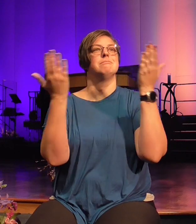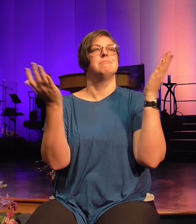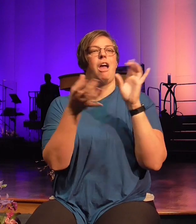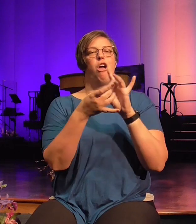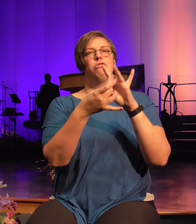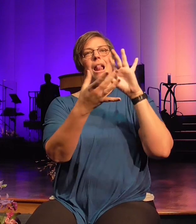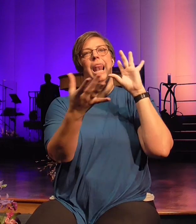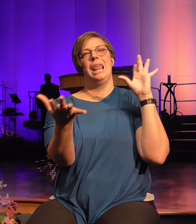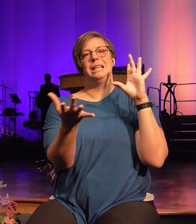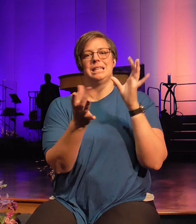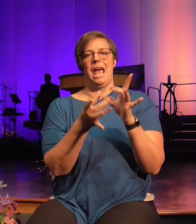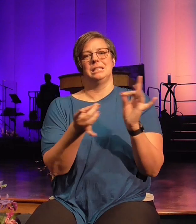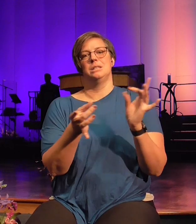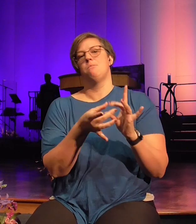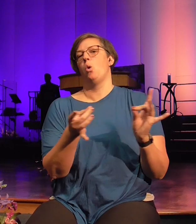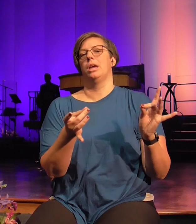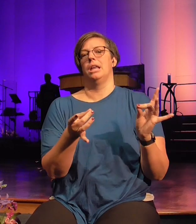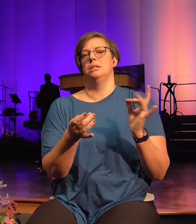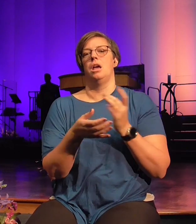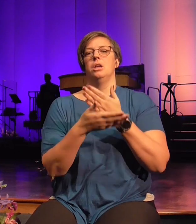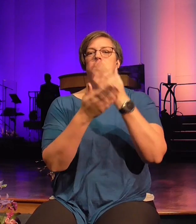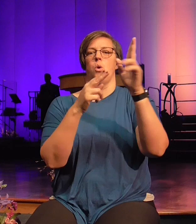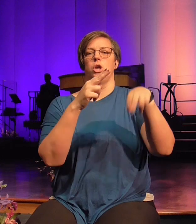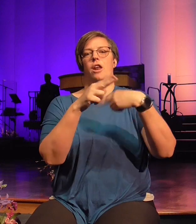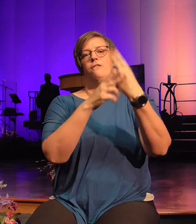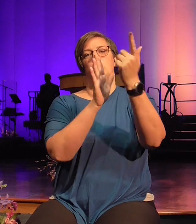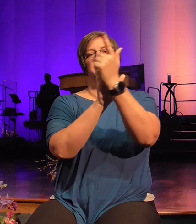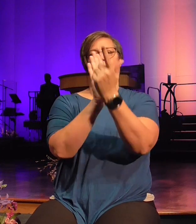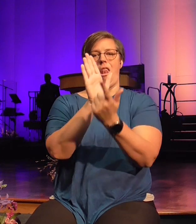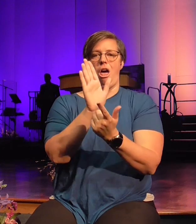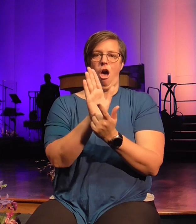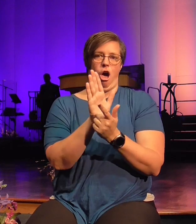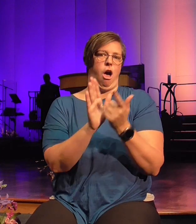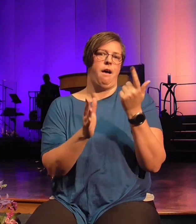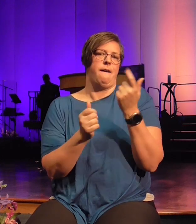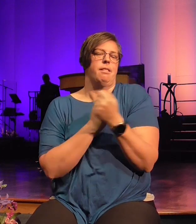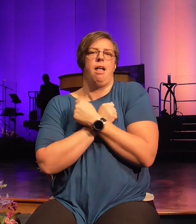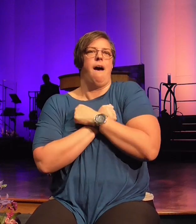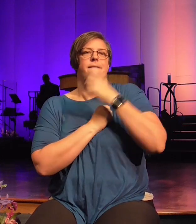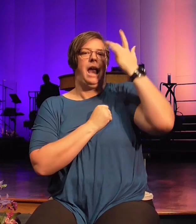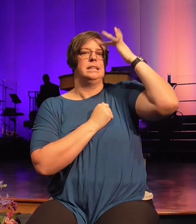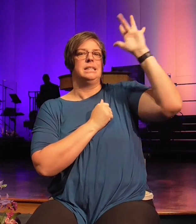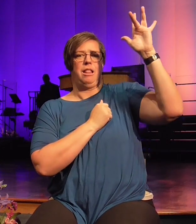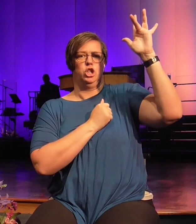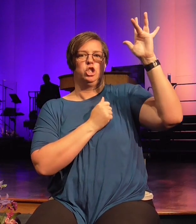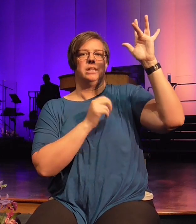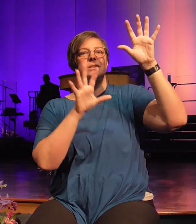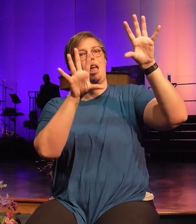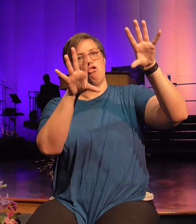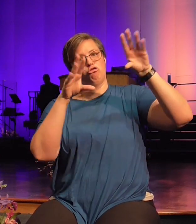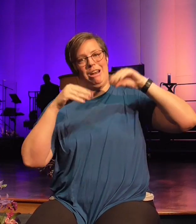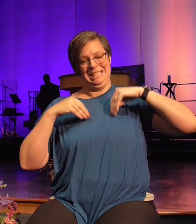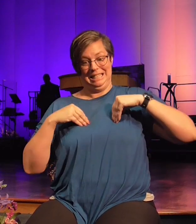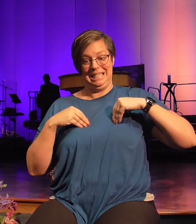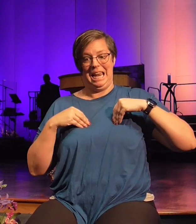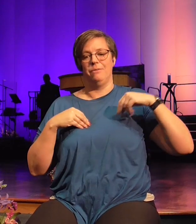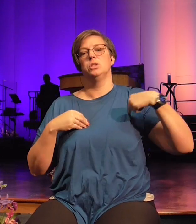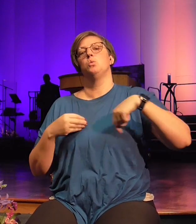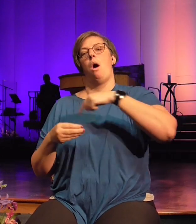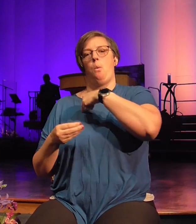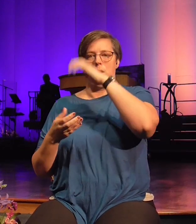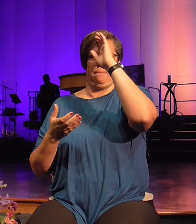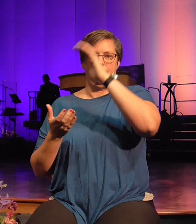released as spoken to that universal law which is that love intelligence that receives exactly what we